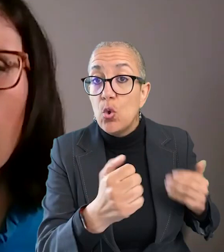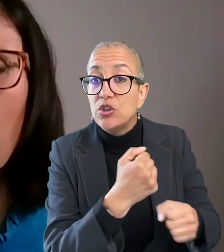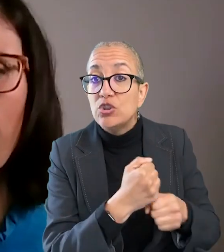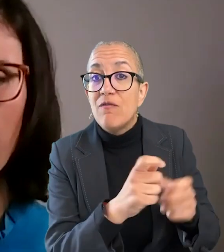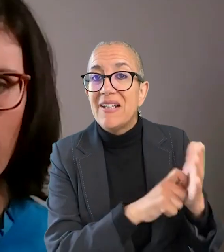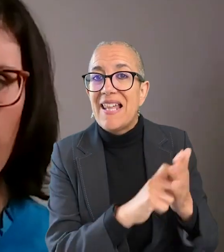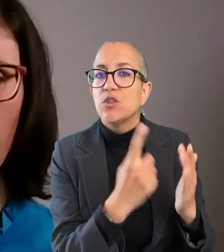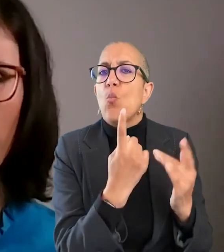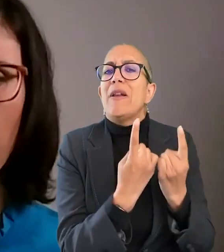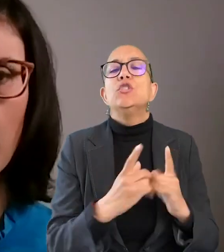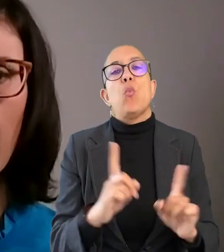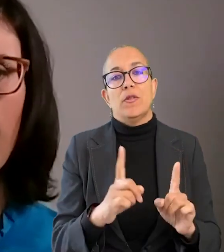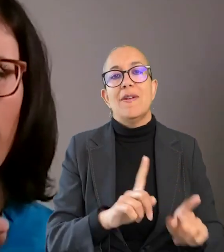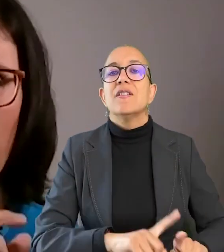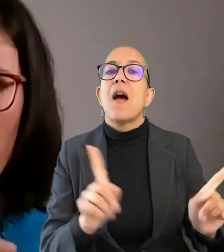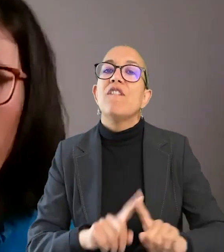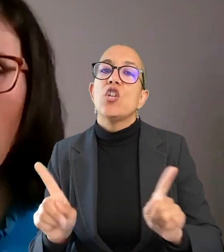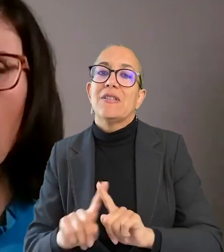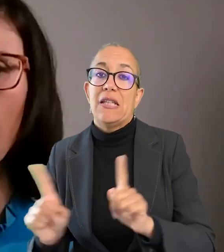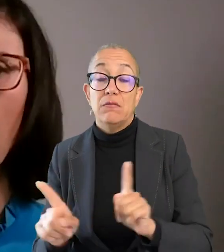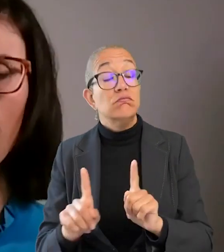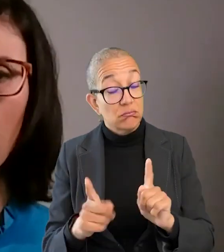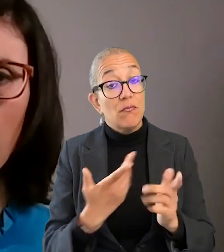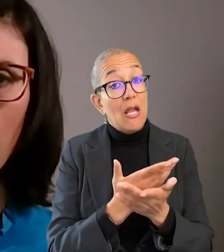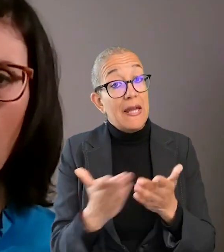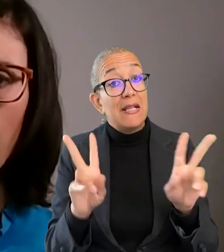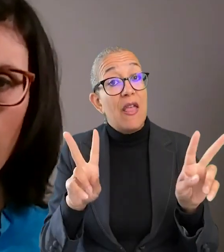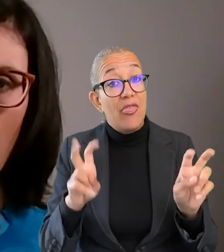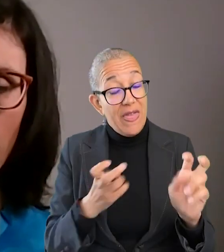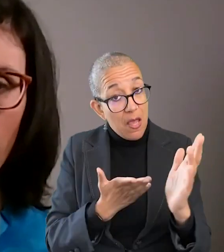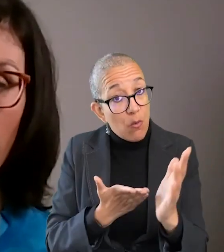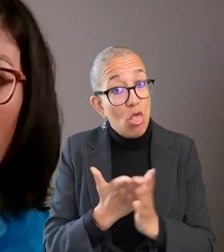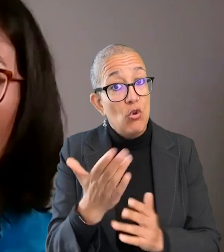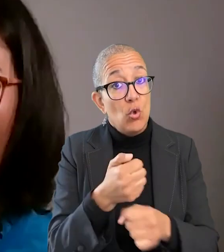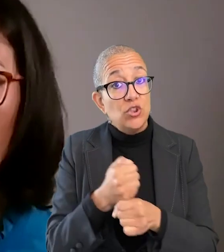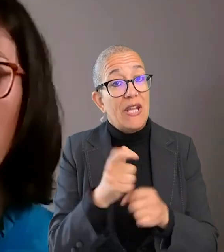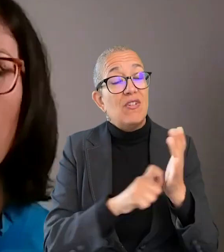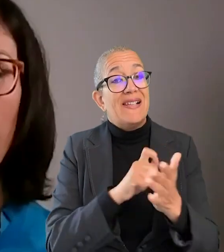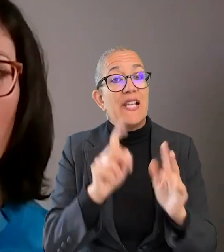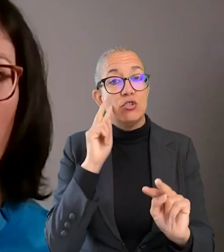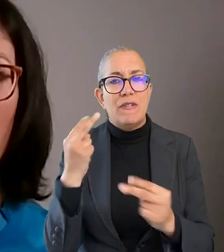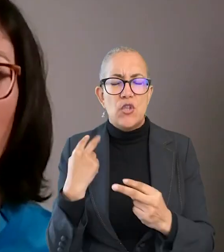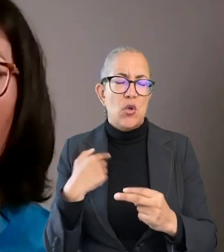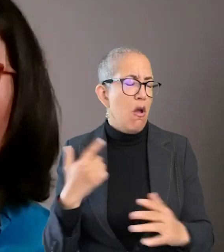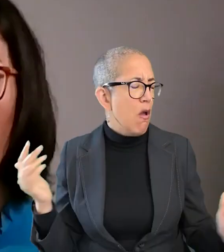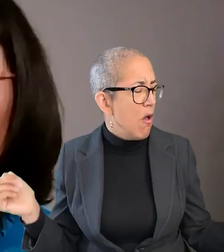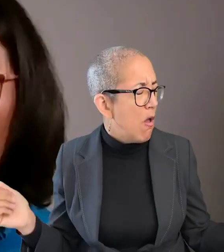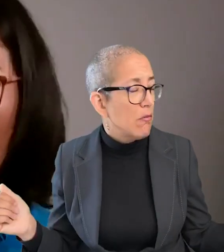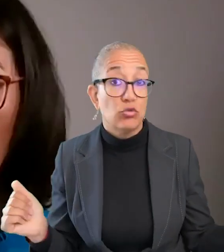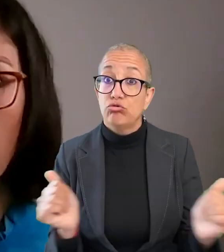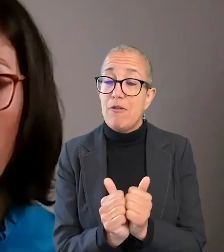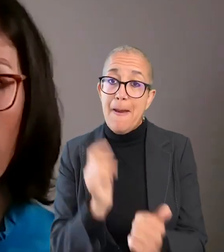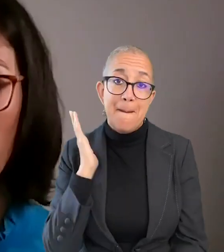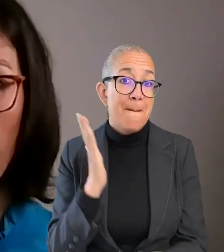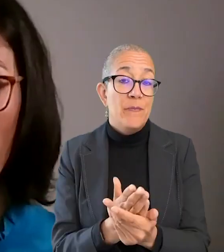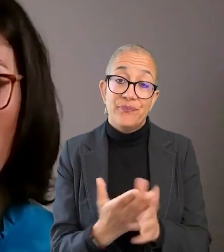one issue of diversity. And this was a clear theme throughout the general election review, which I absolutely agree with, very much